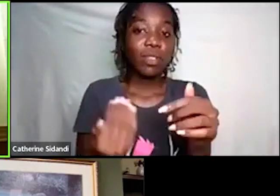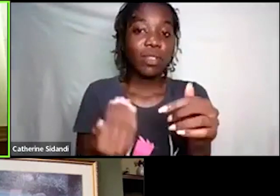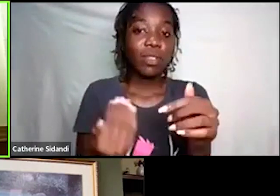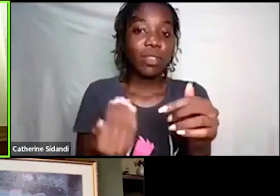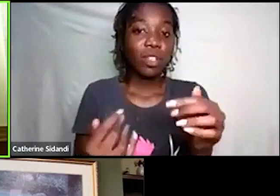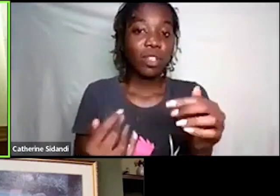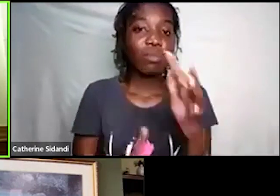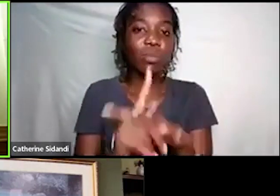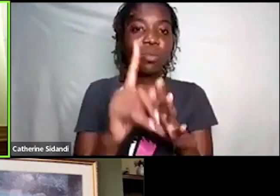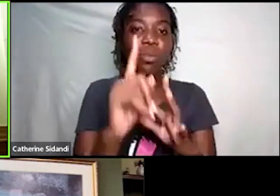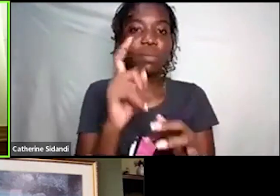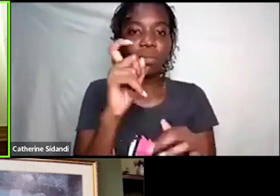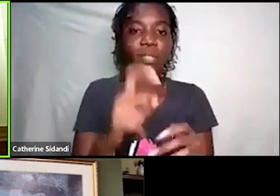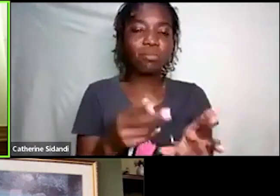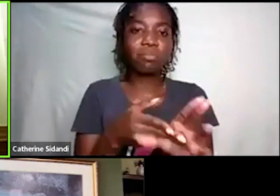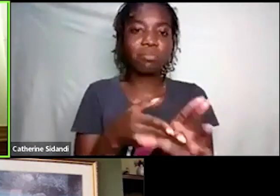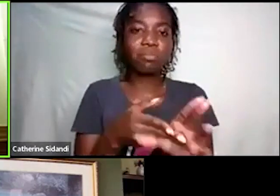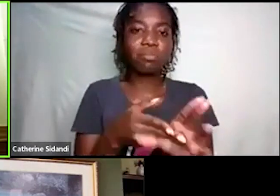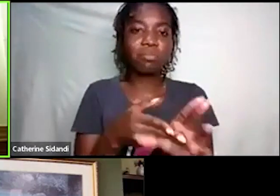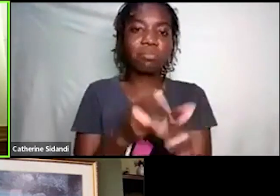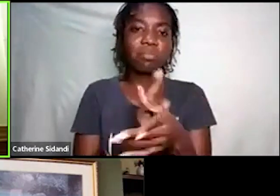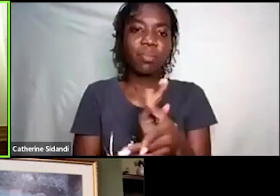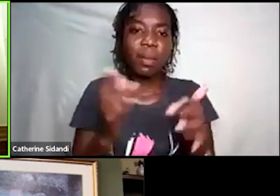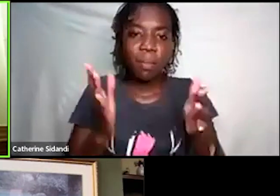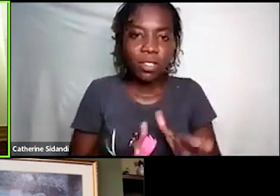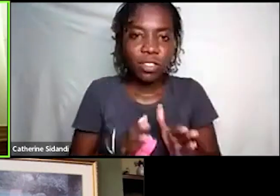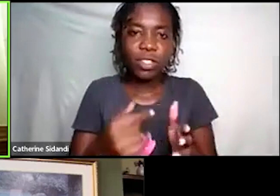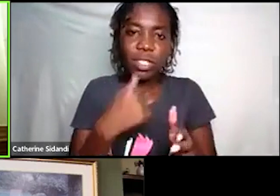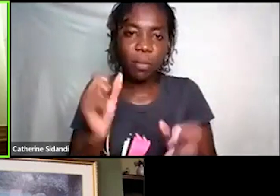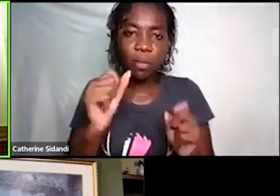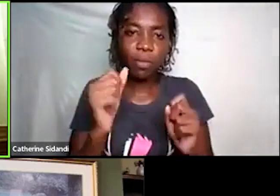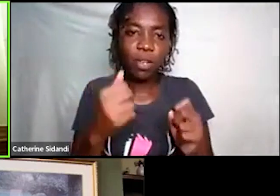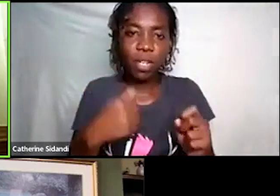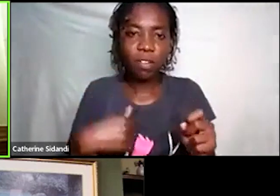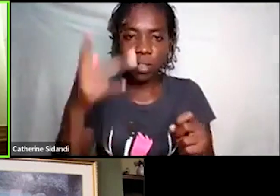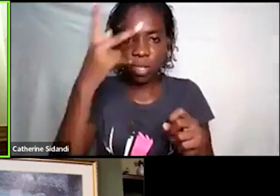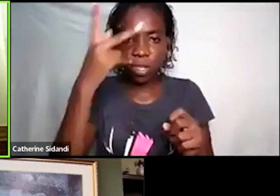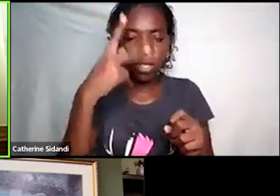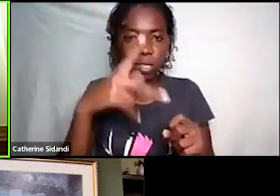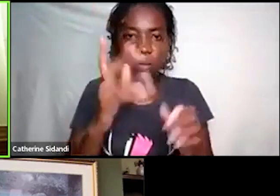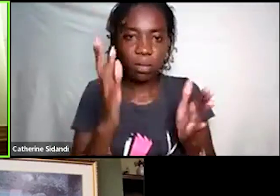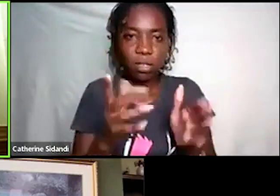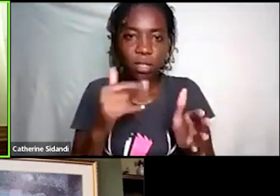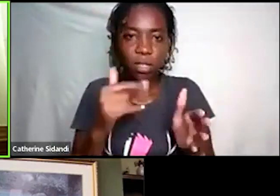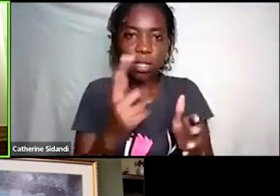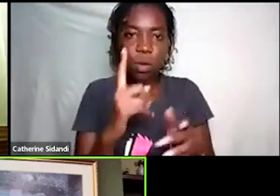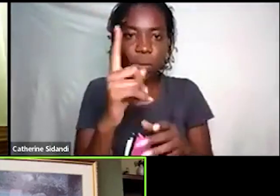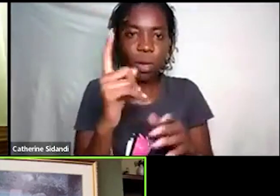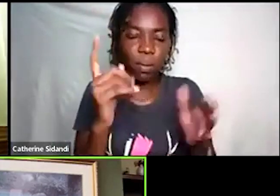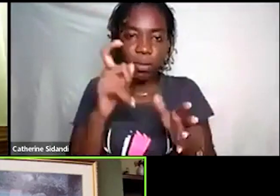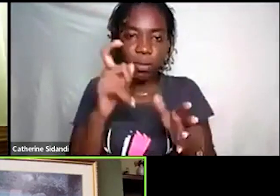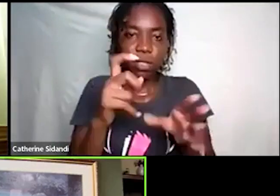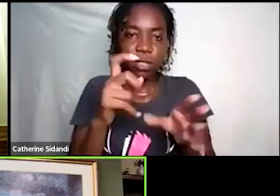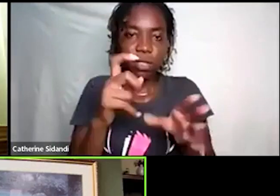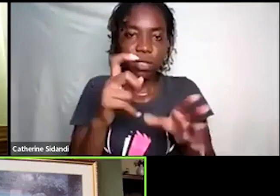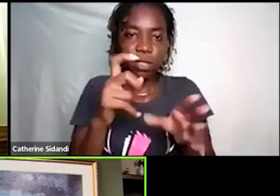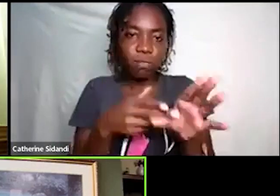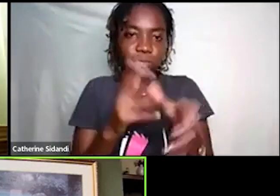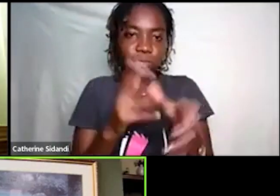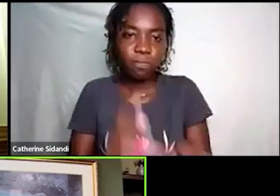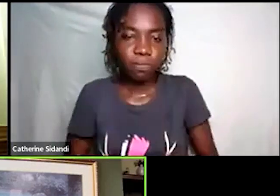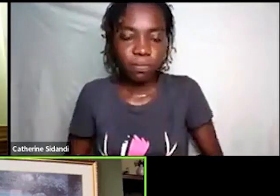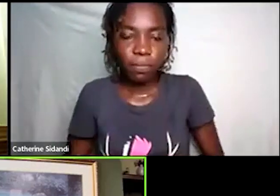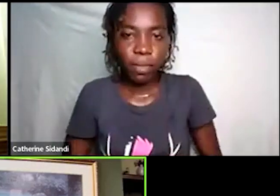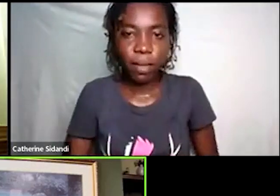There's somebody who commented that we can have a policy where people declare, one of them have to go. Yeah, there are some organizations that